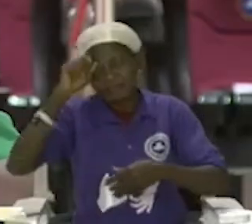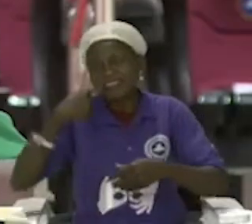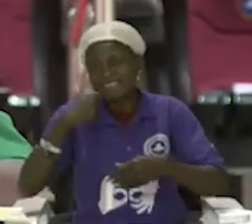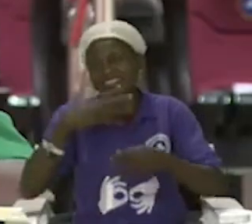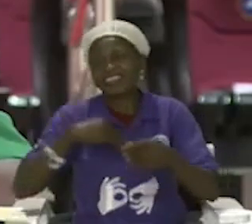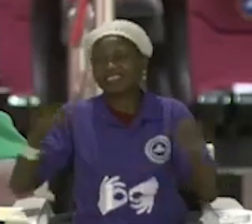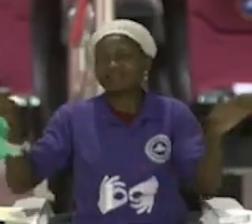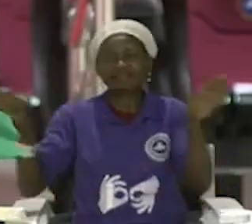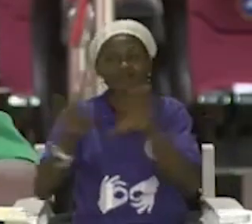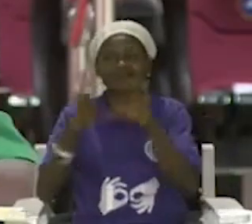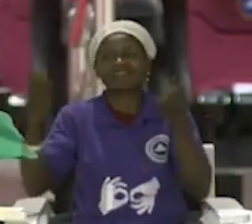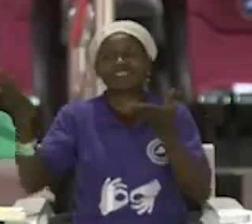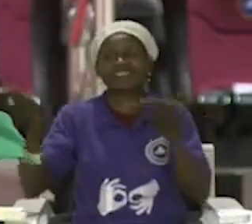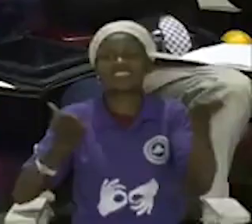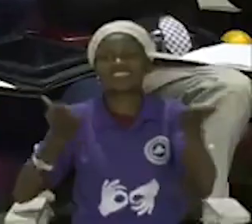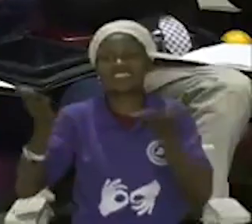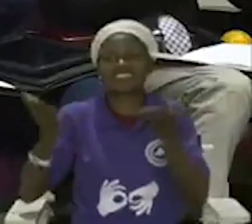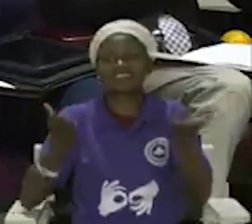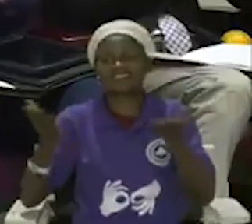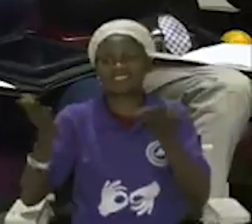service.